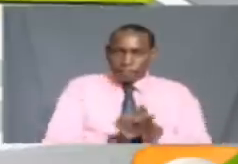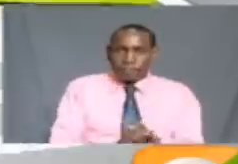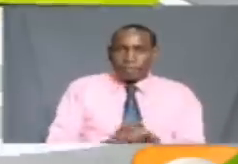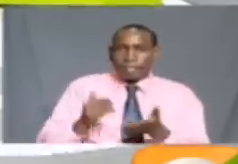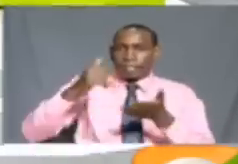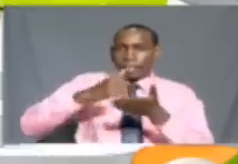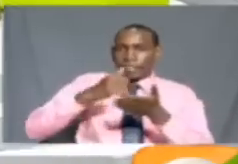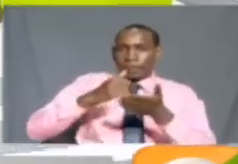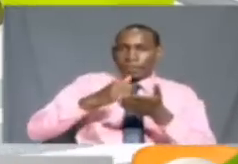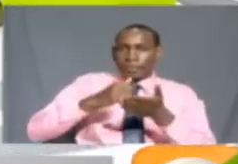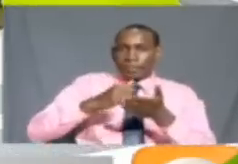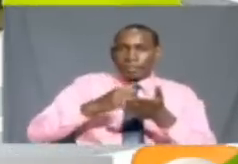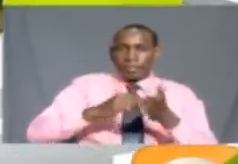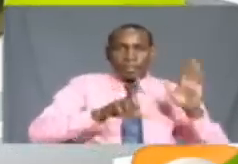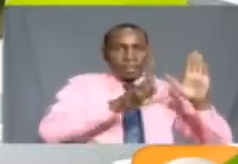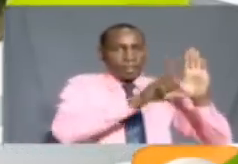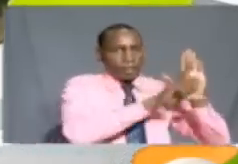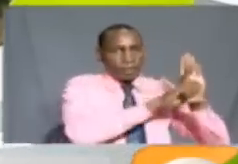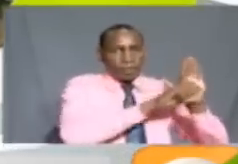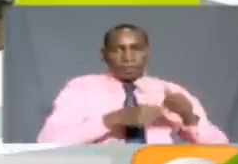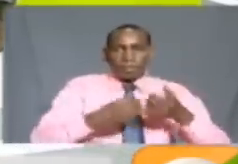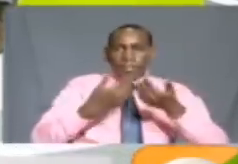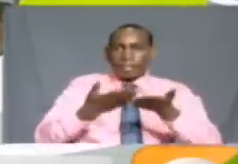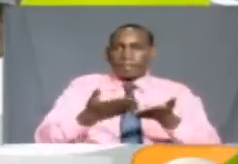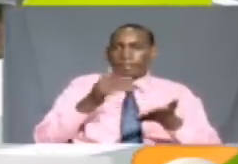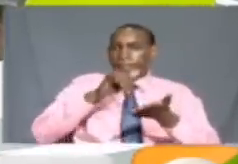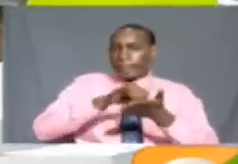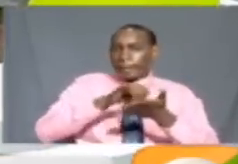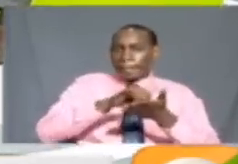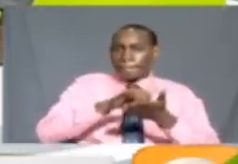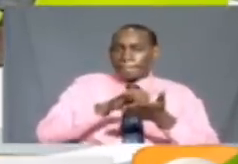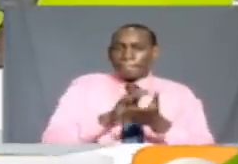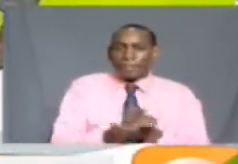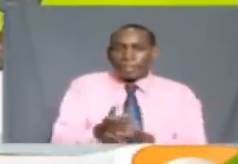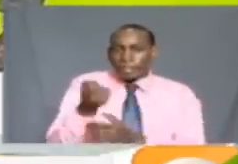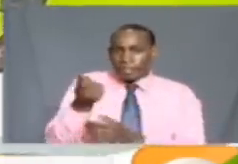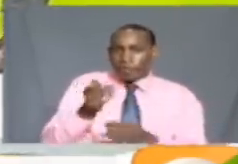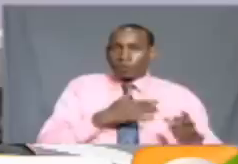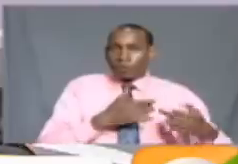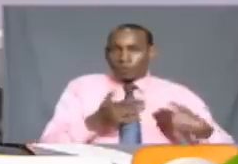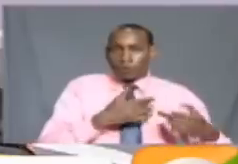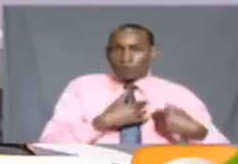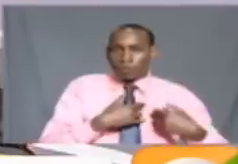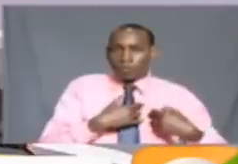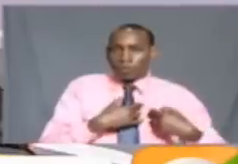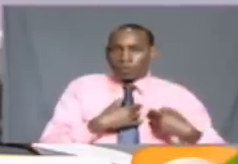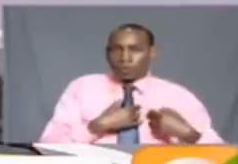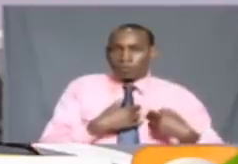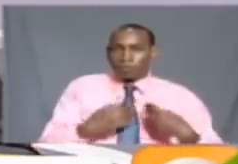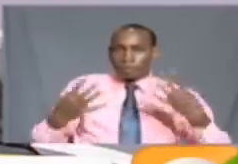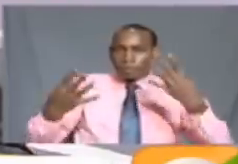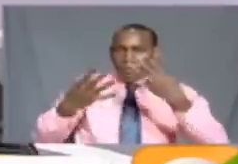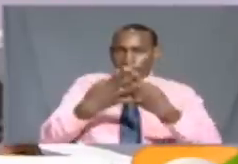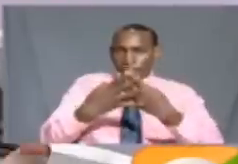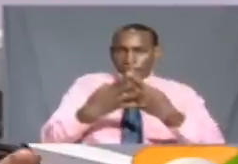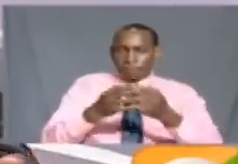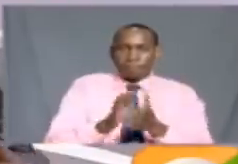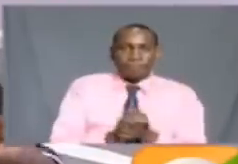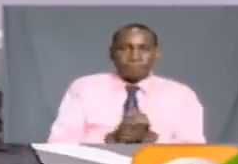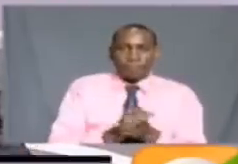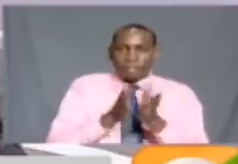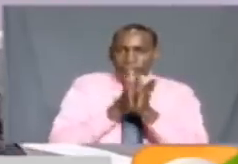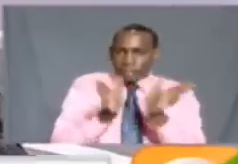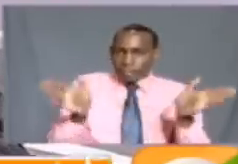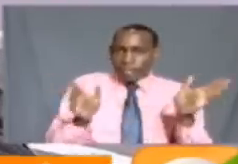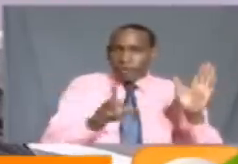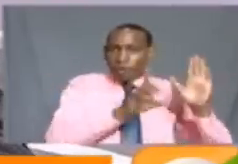of the guidelines that the rules give is partially with regards to sentencing. The general mood